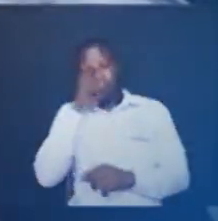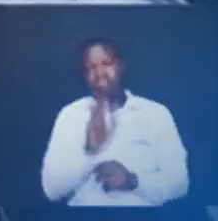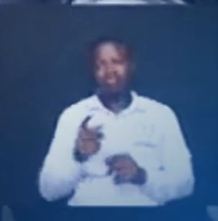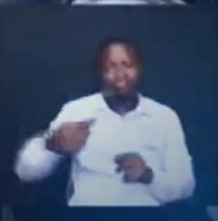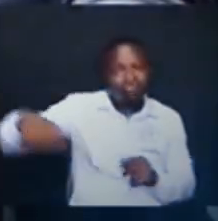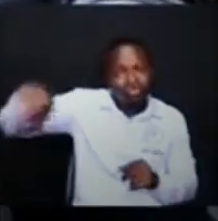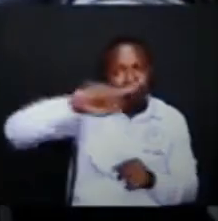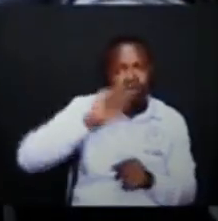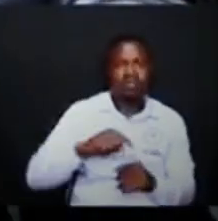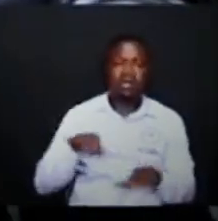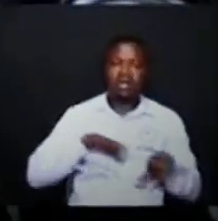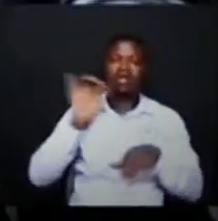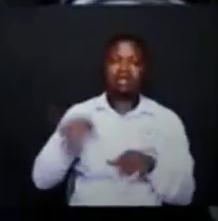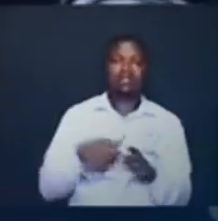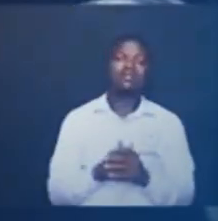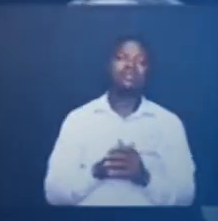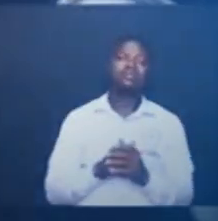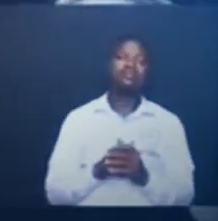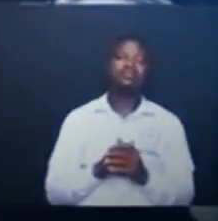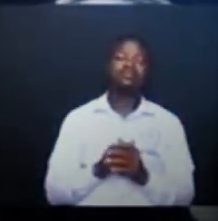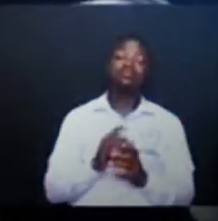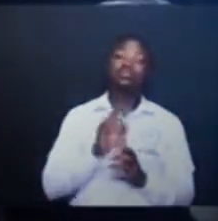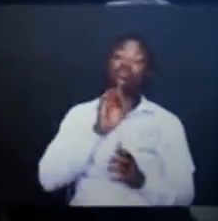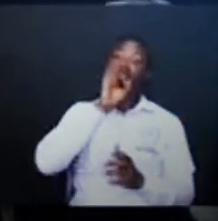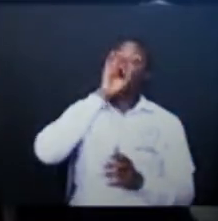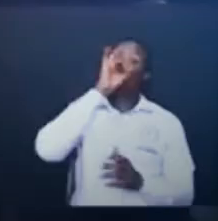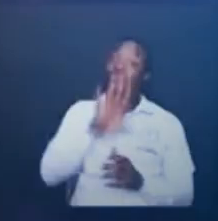listen, we need, especially as